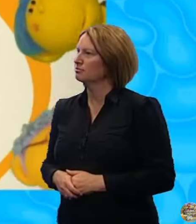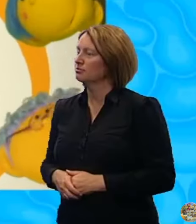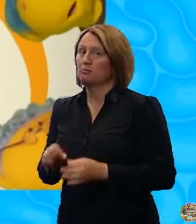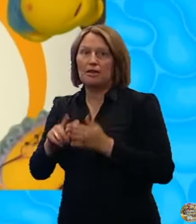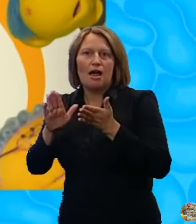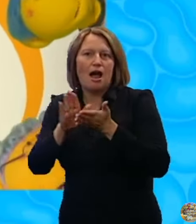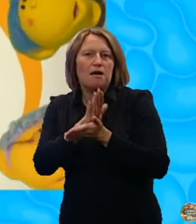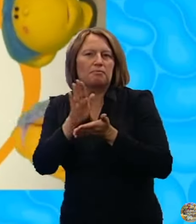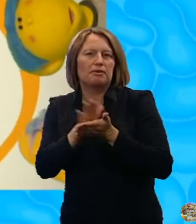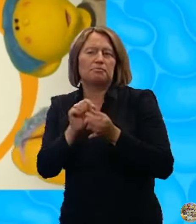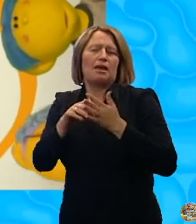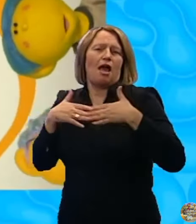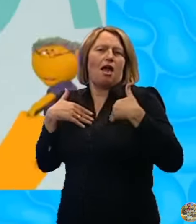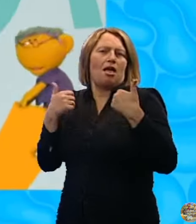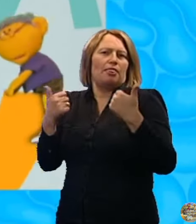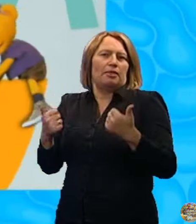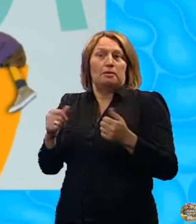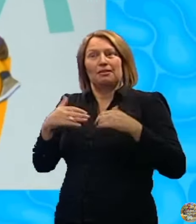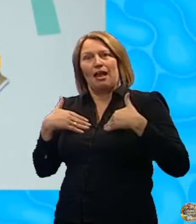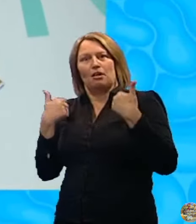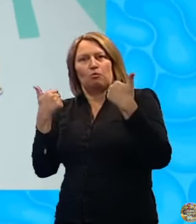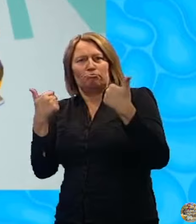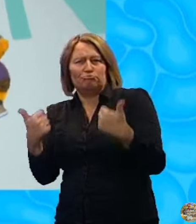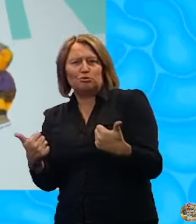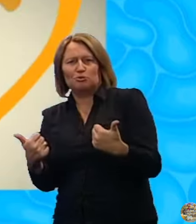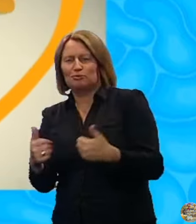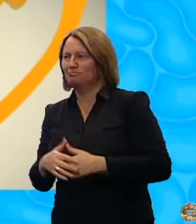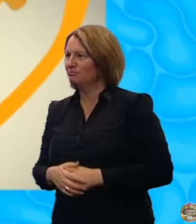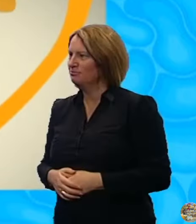Be happy, be healthy, and get well soon.